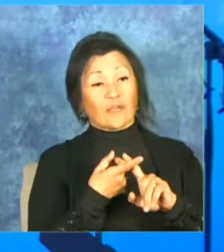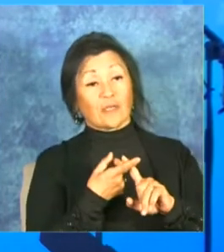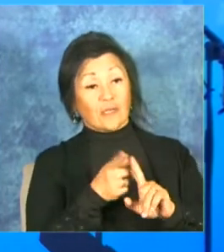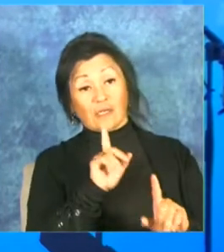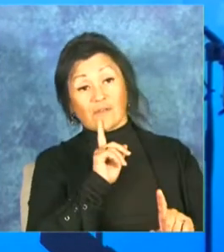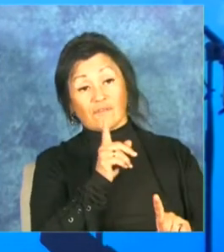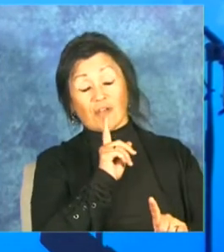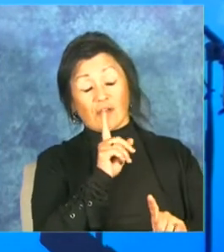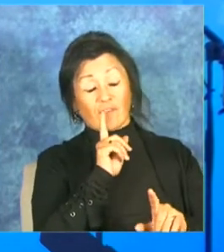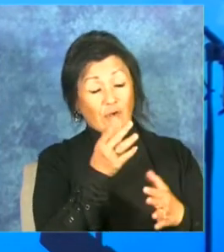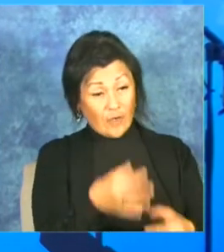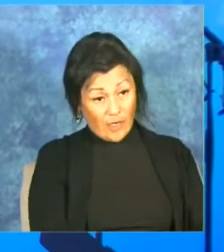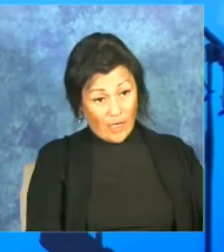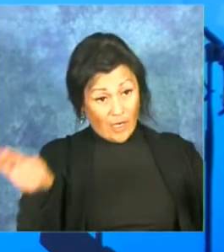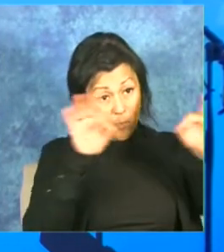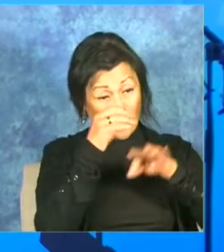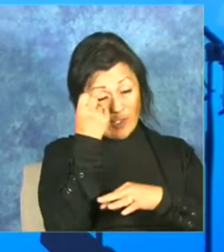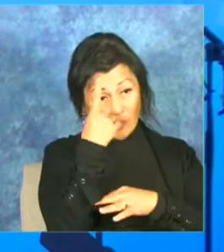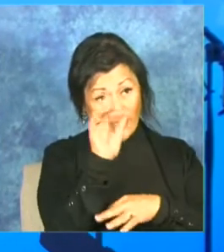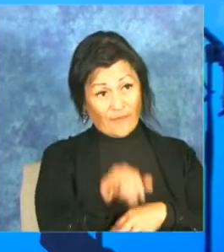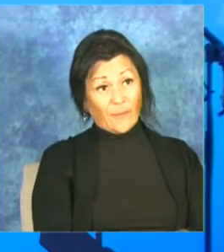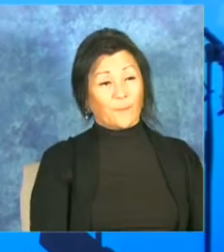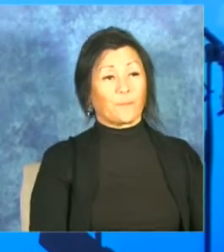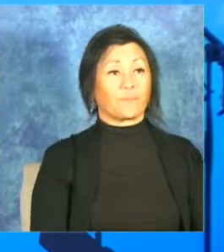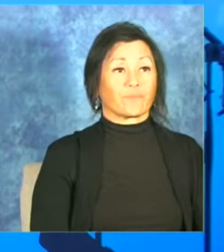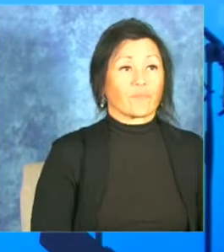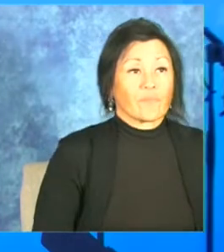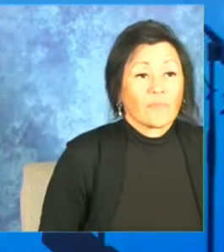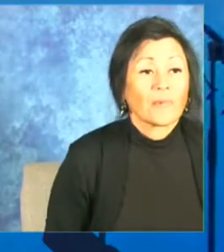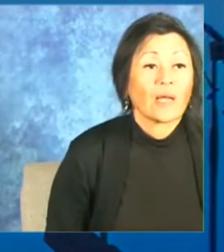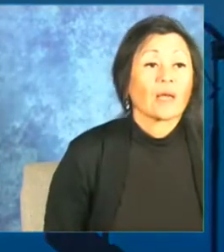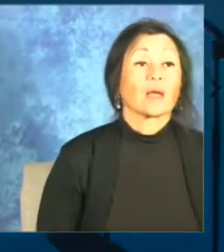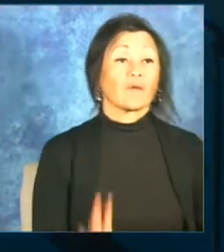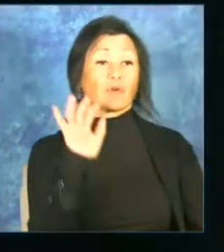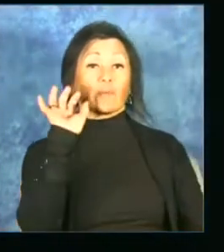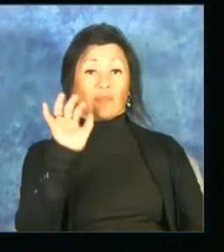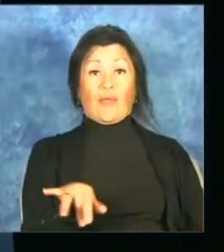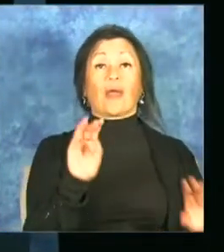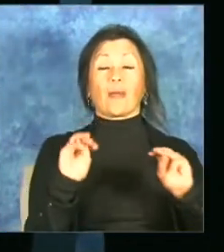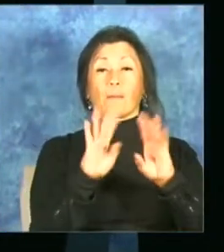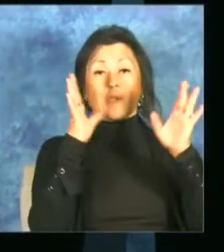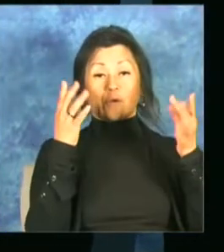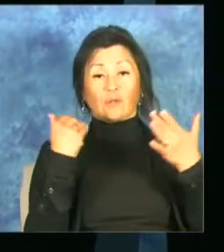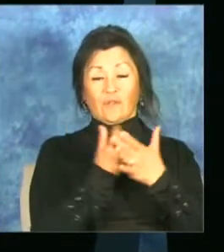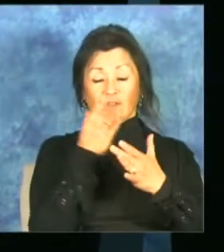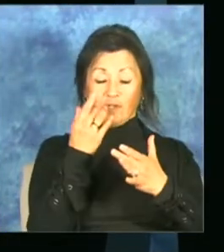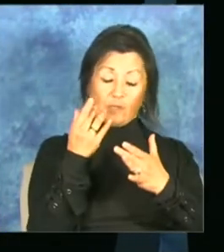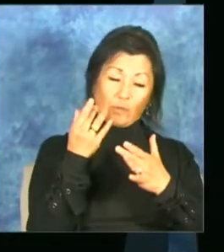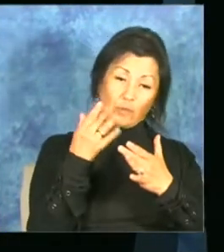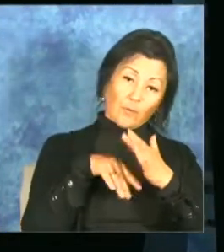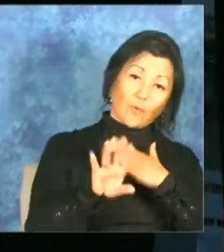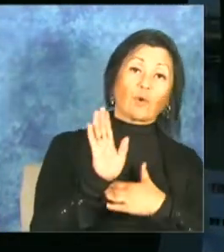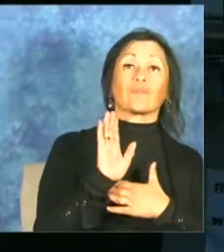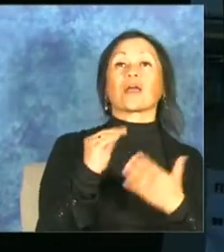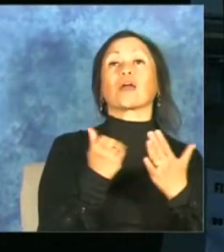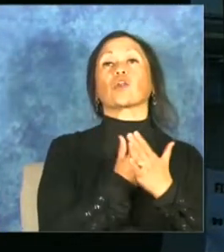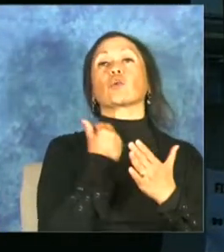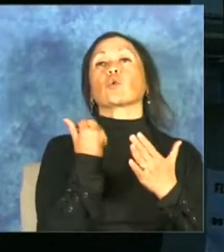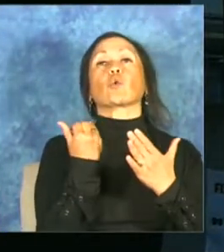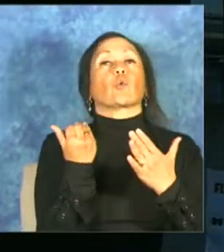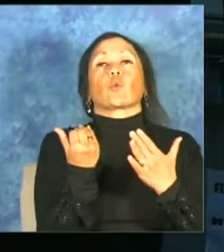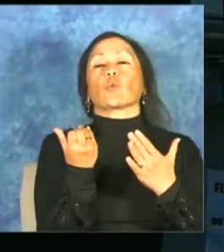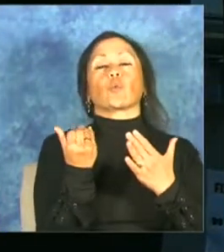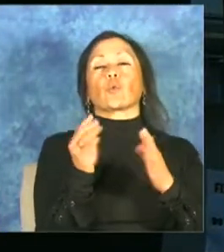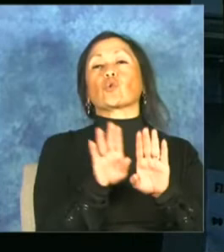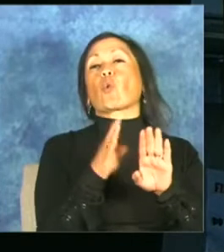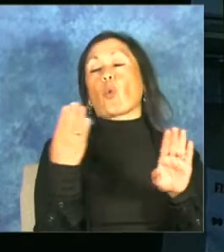Very critical to understand that. And from that miracle of new birth, the doors are open for a multitude of